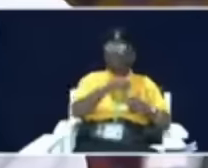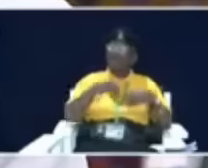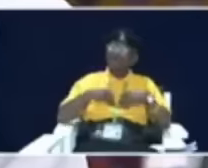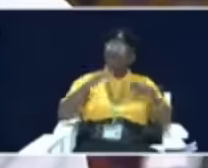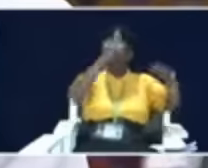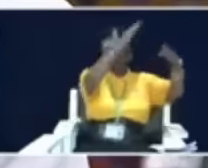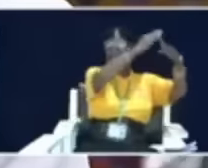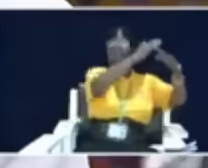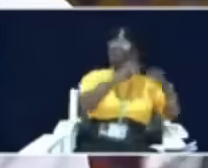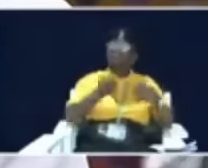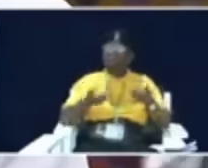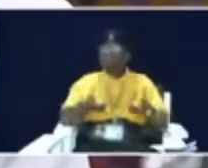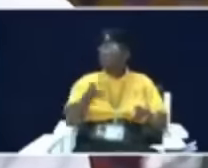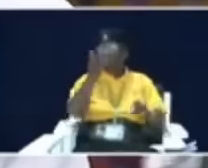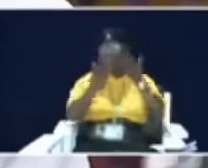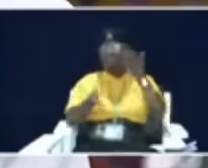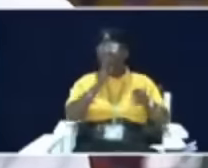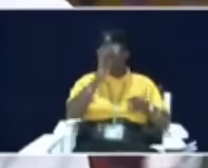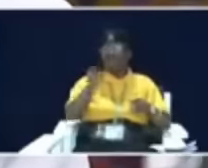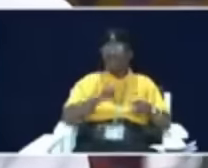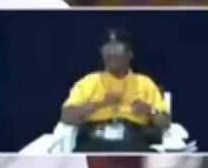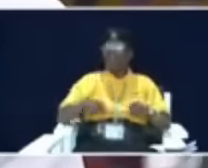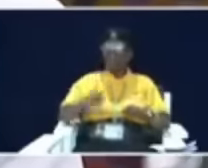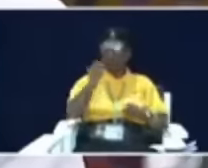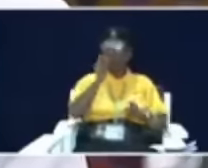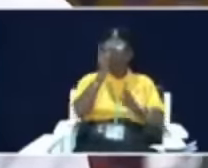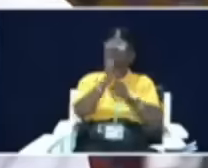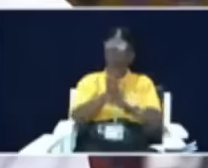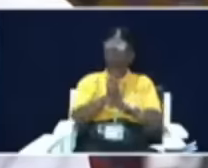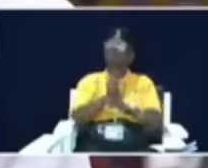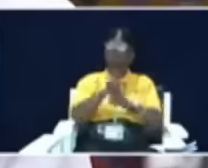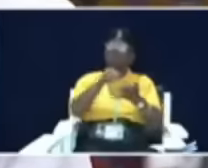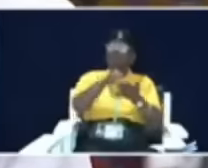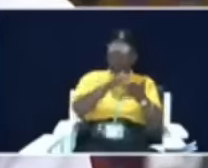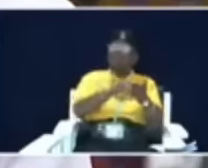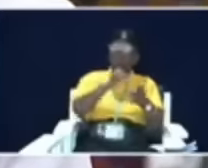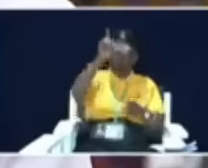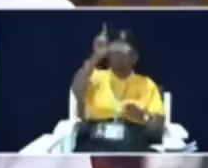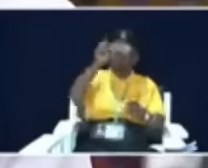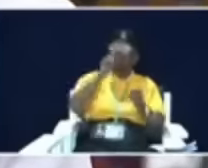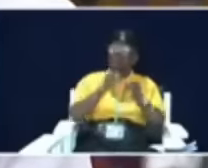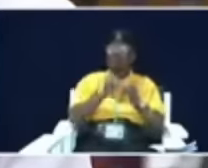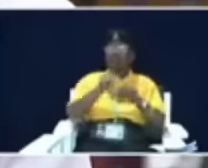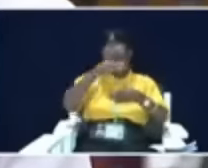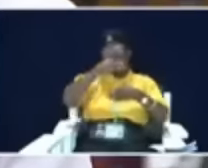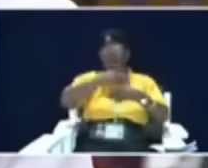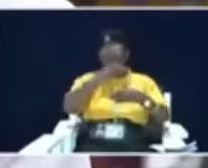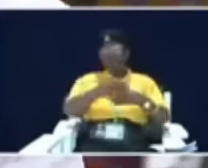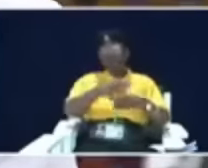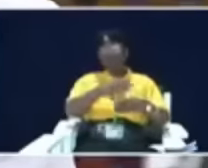Maybe I should just mention one more word, and then we'll begin to round